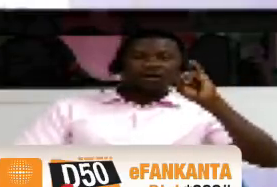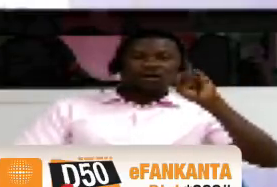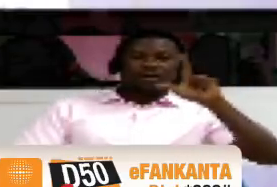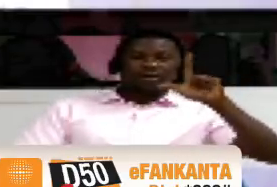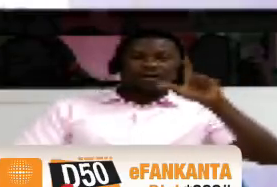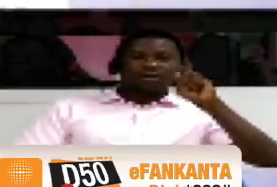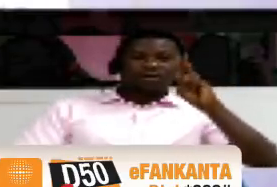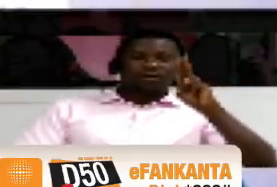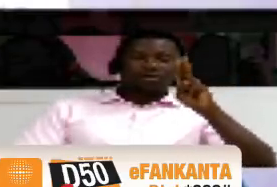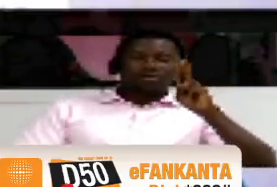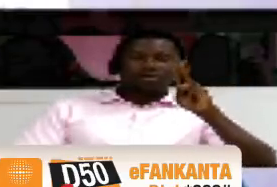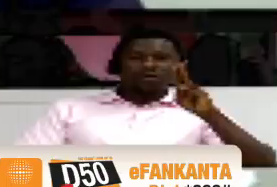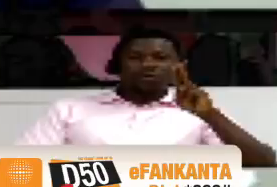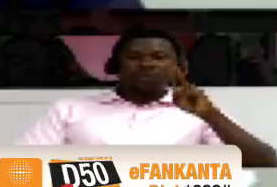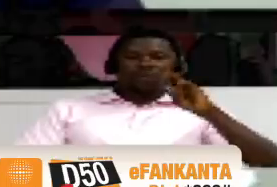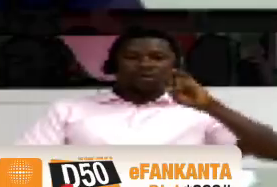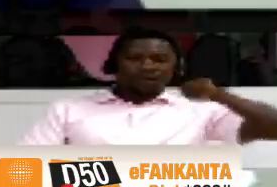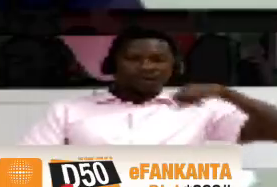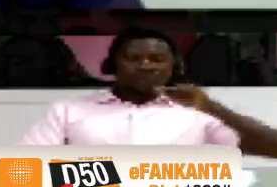Jao. I think it's Jao.